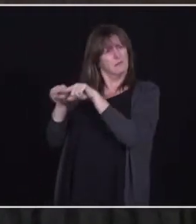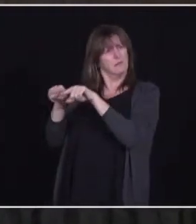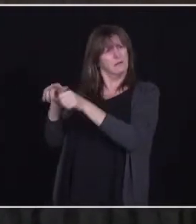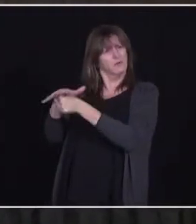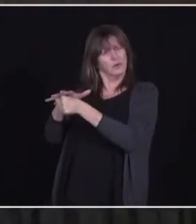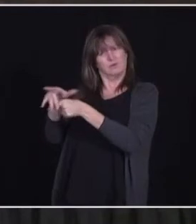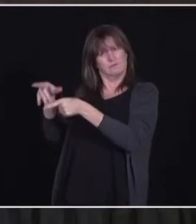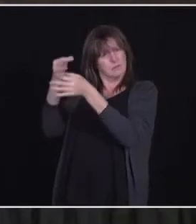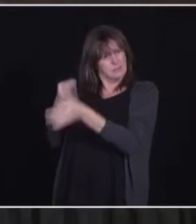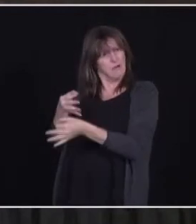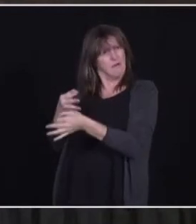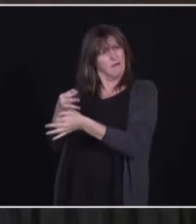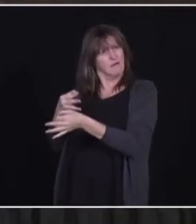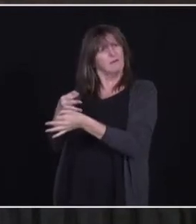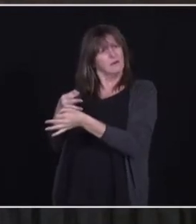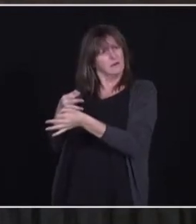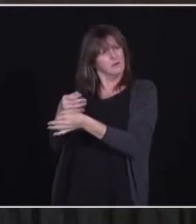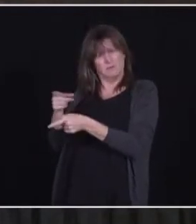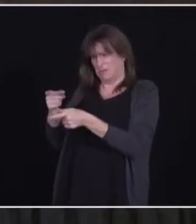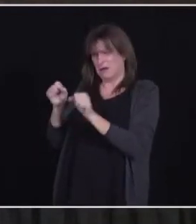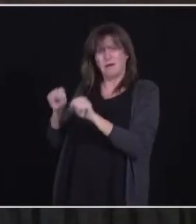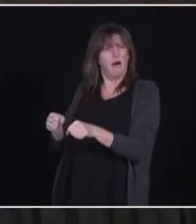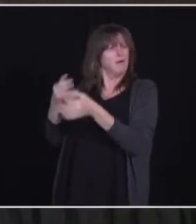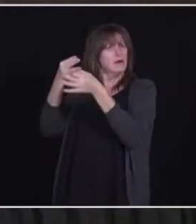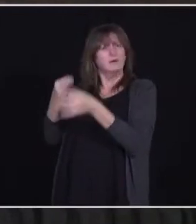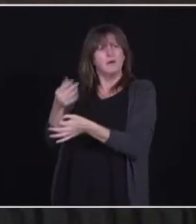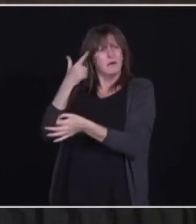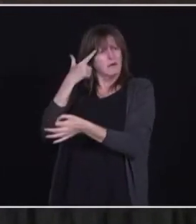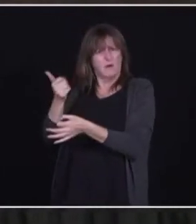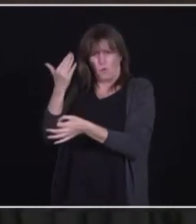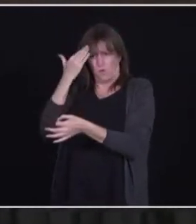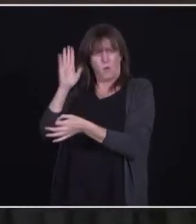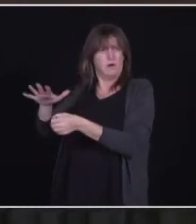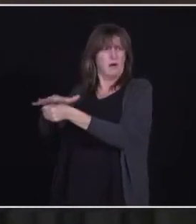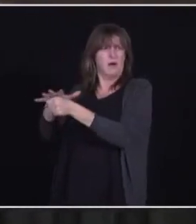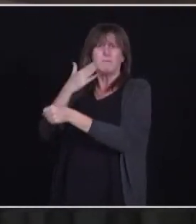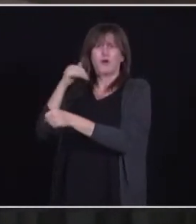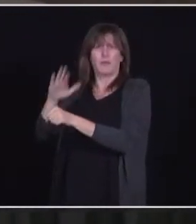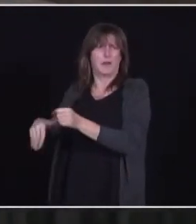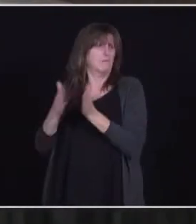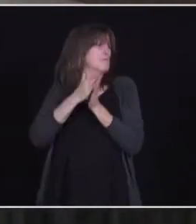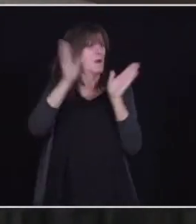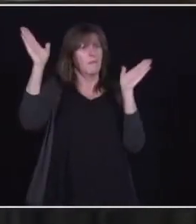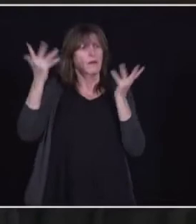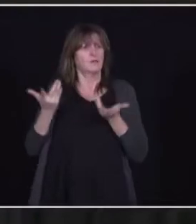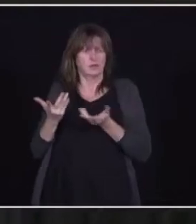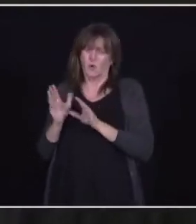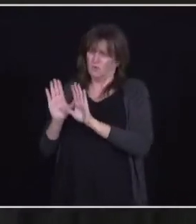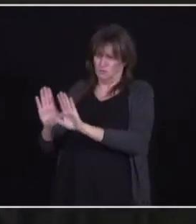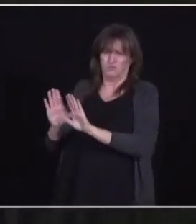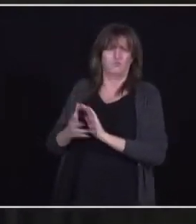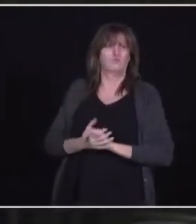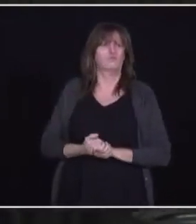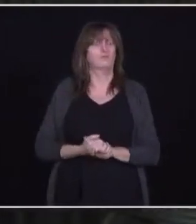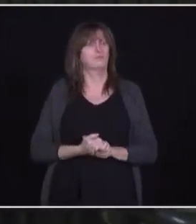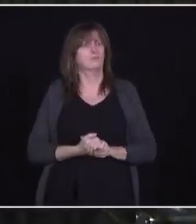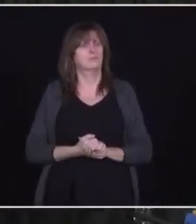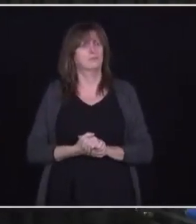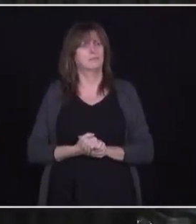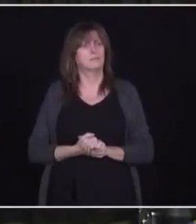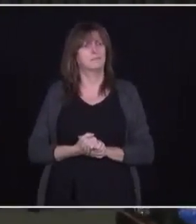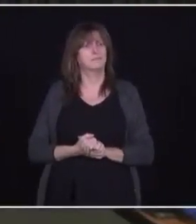is free to do that because they know their area best. Next question. Your next question comes from Laura Stone